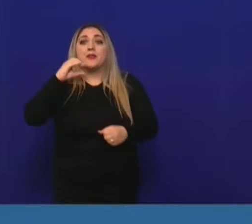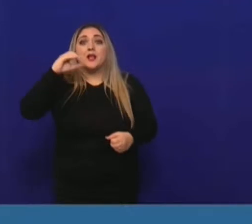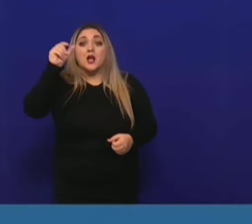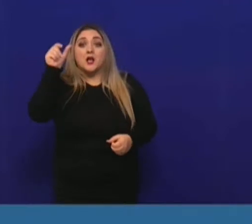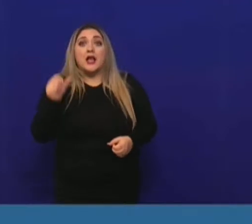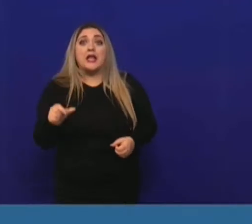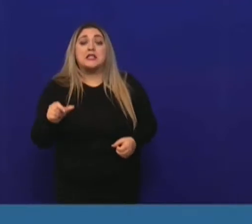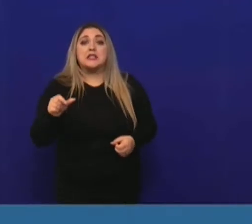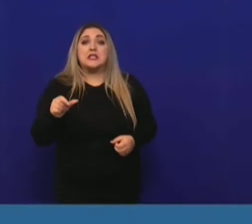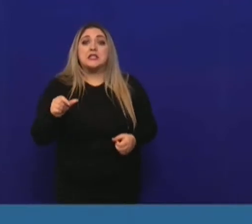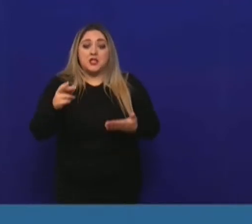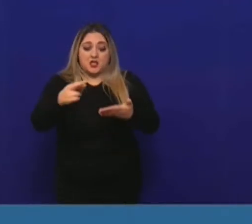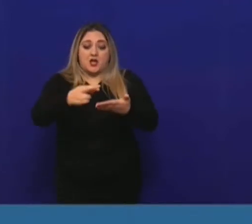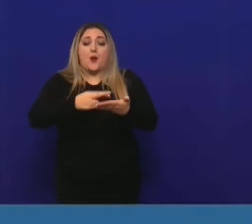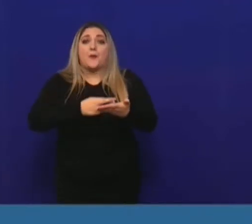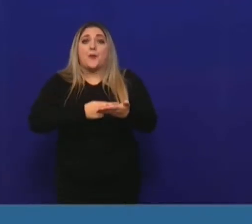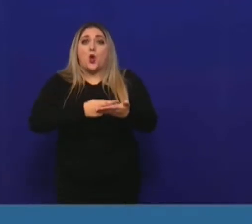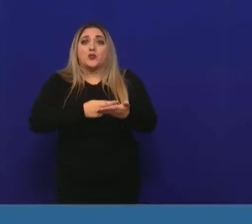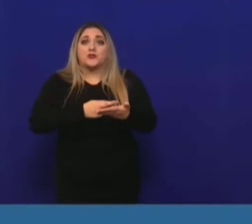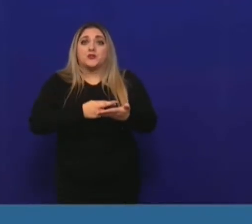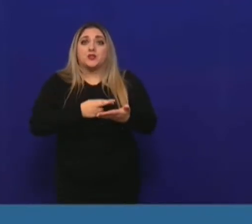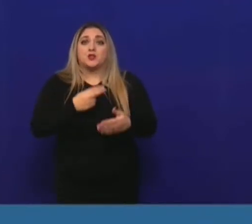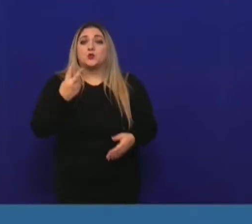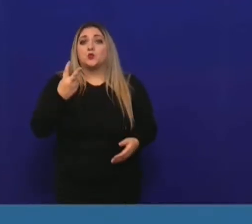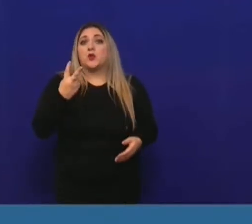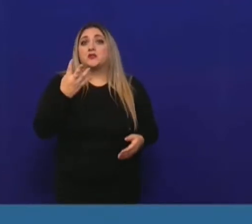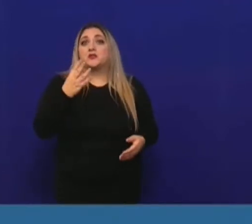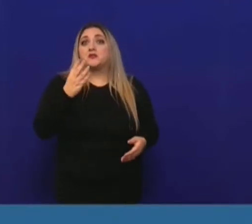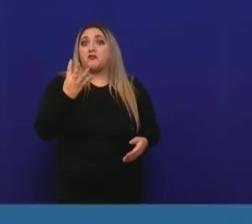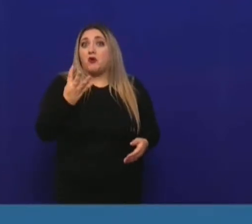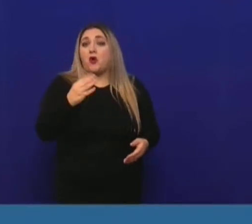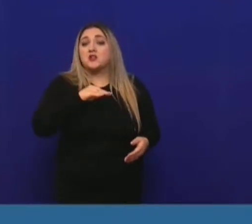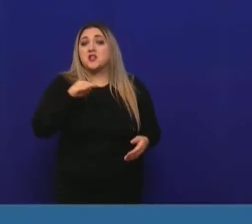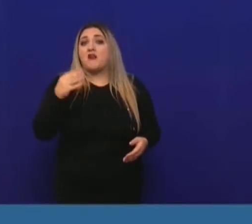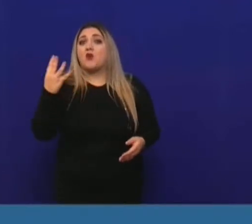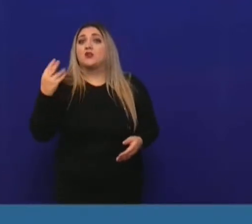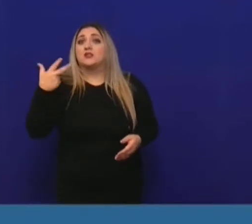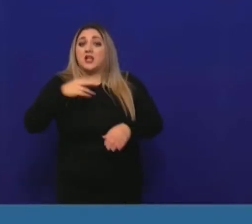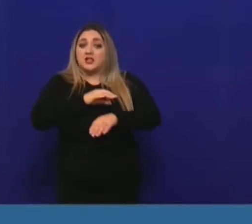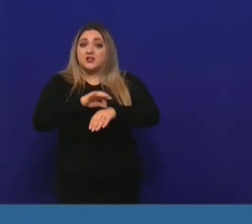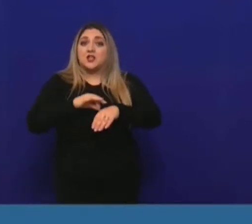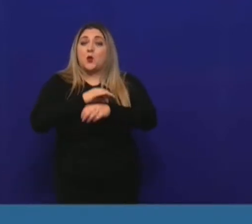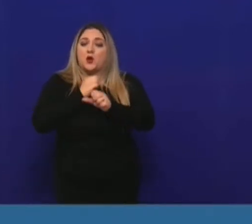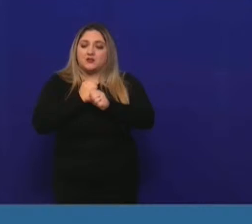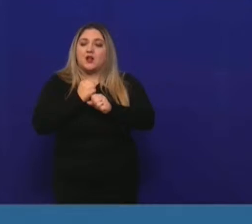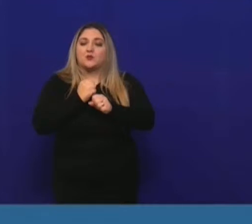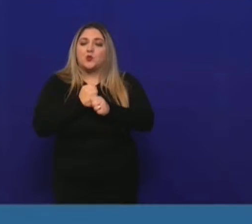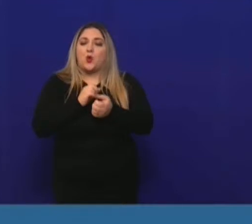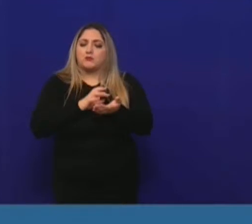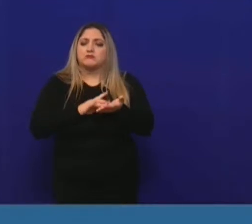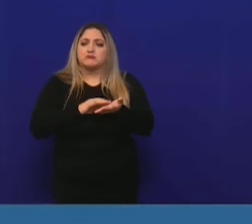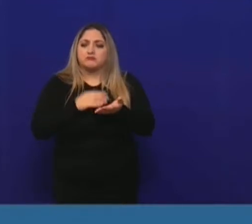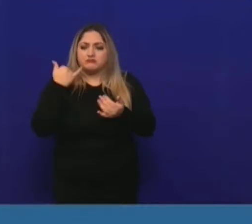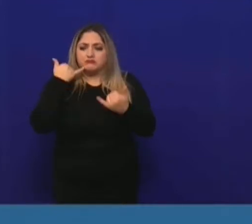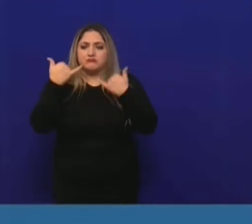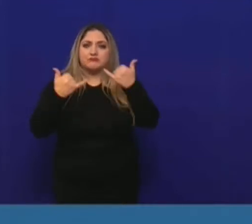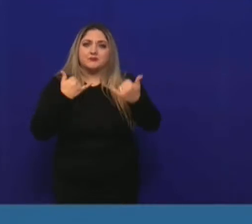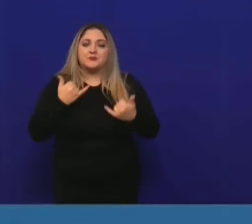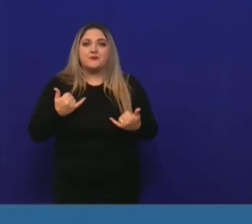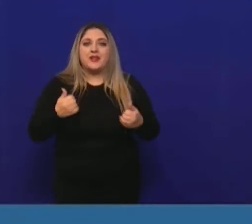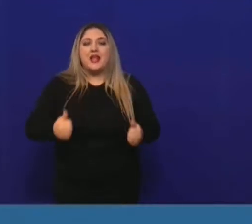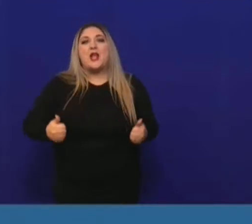jiġu rapportati, ġifir within 24 to 48 hours nkunu għedin naħdmu dawn il-kazijiet. L-importanti hija